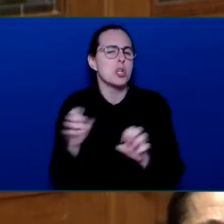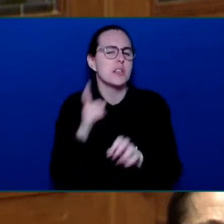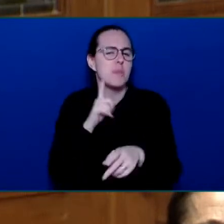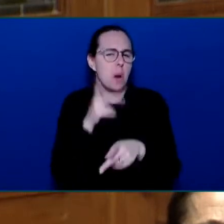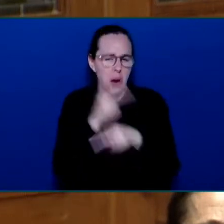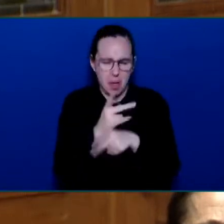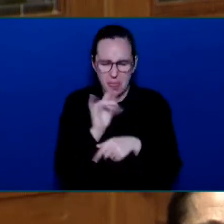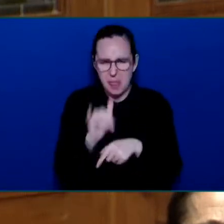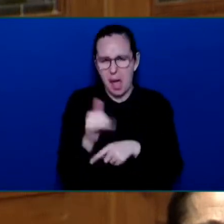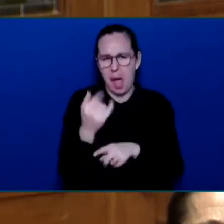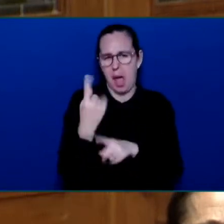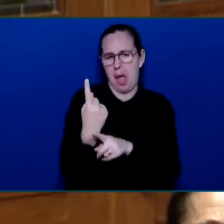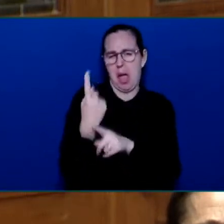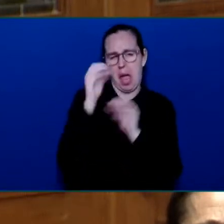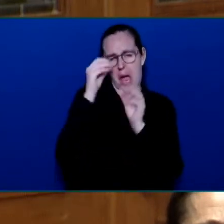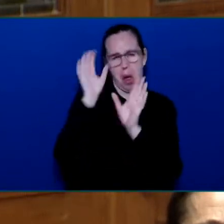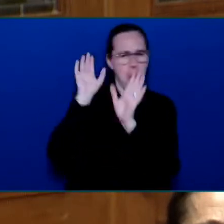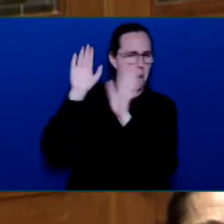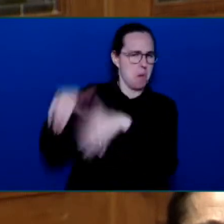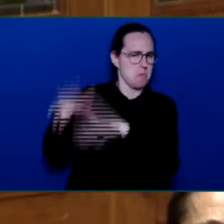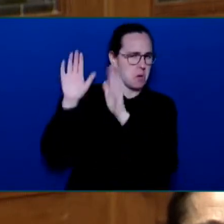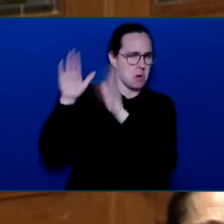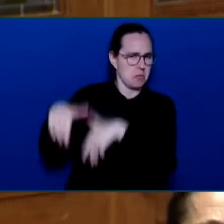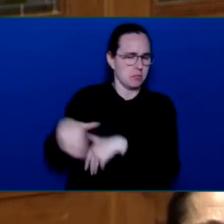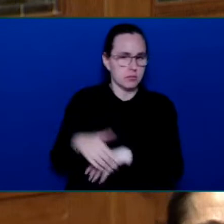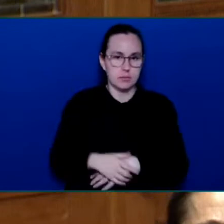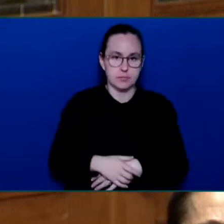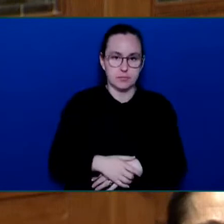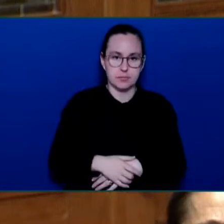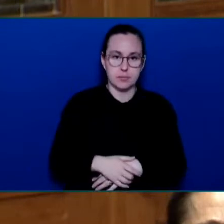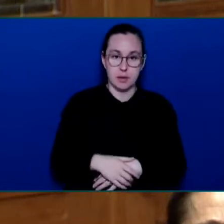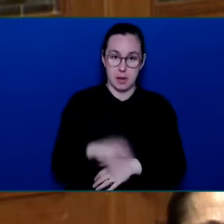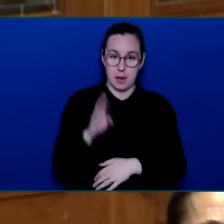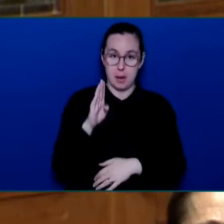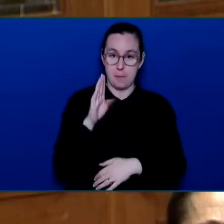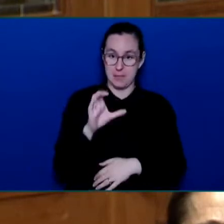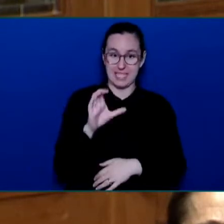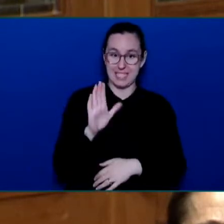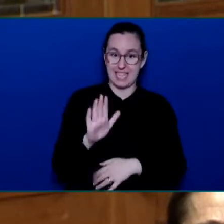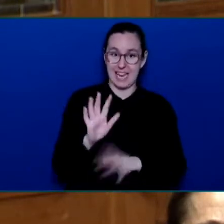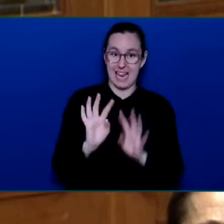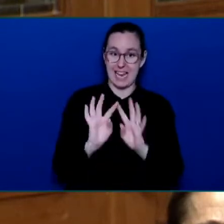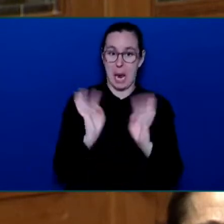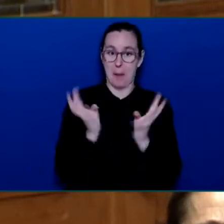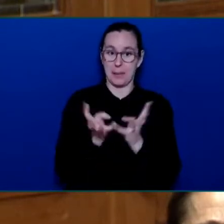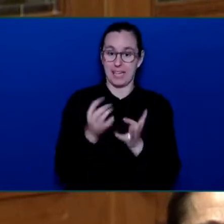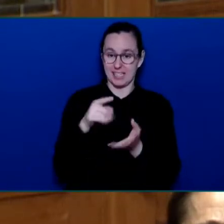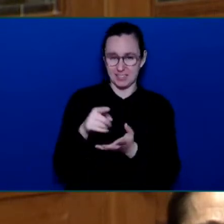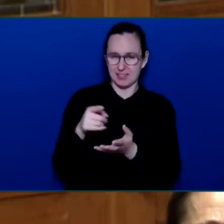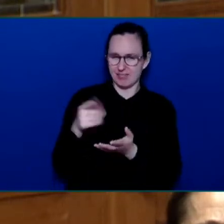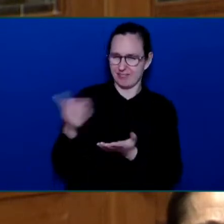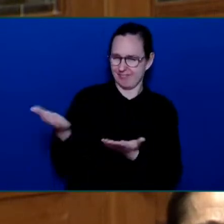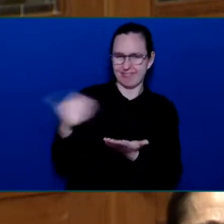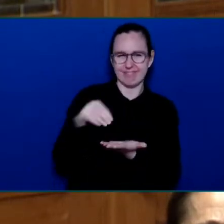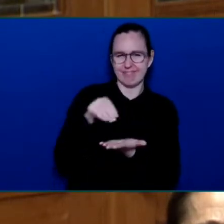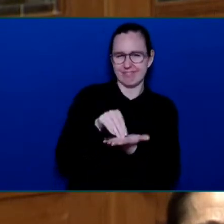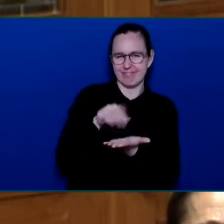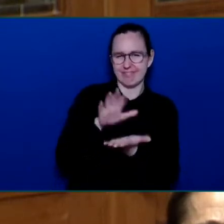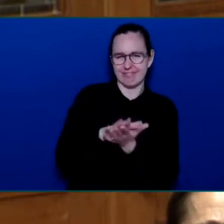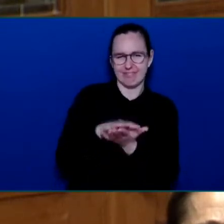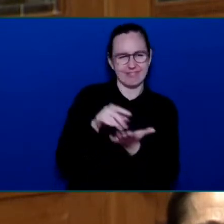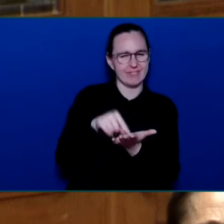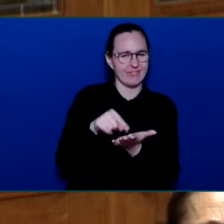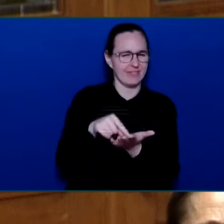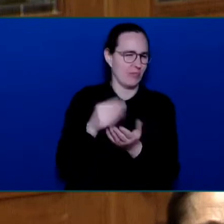document obtained under Freedom of Information states that the emergency order would have, quote, significant impacts on forest